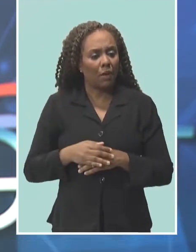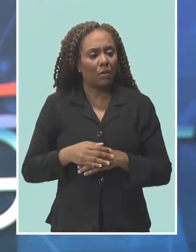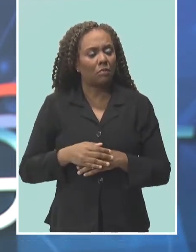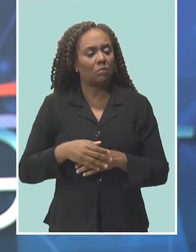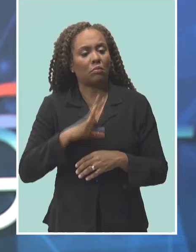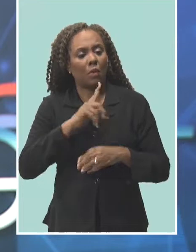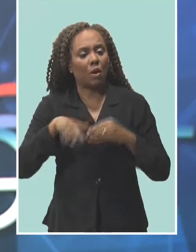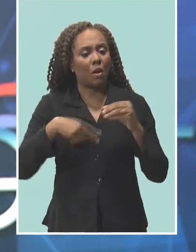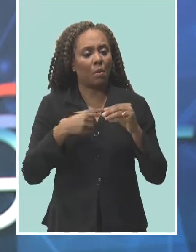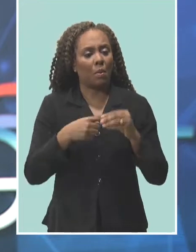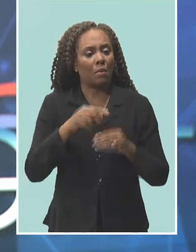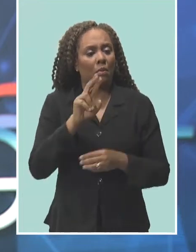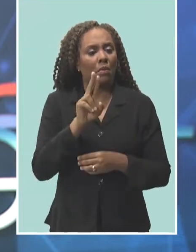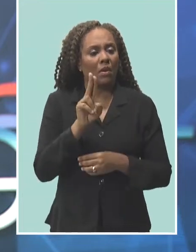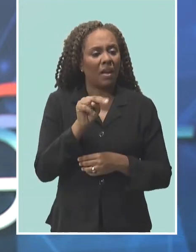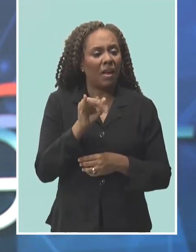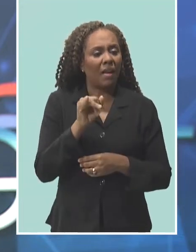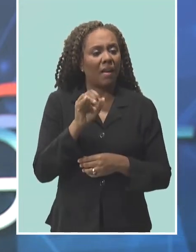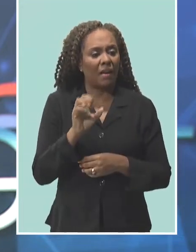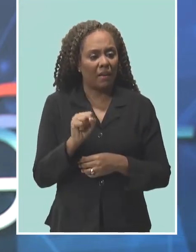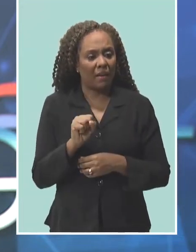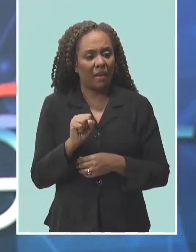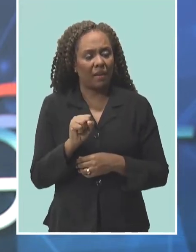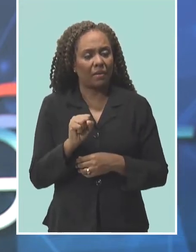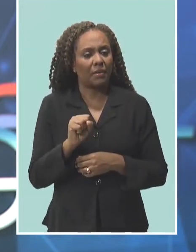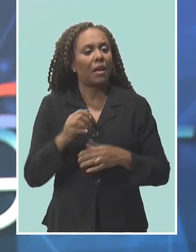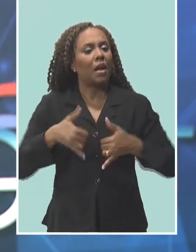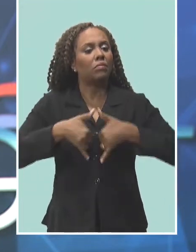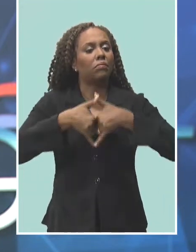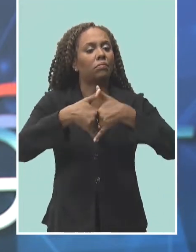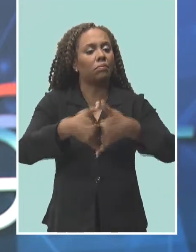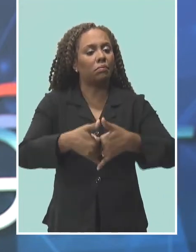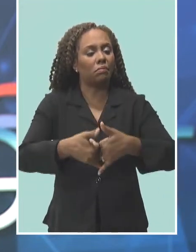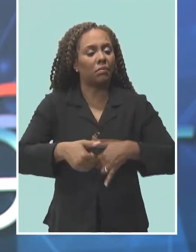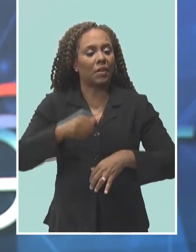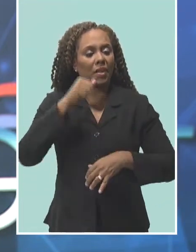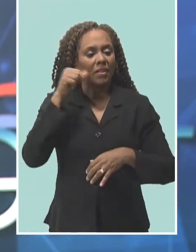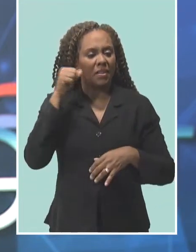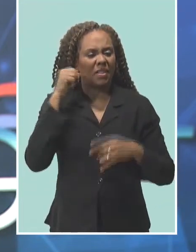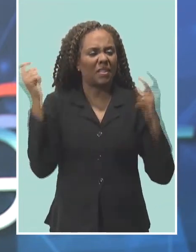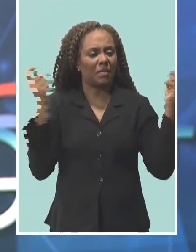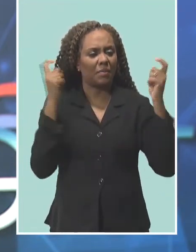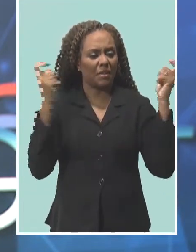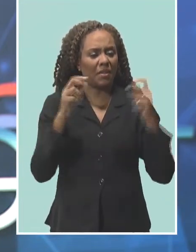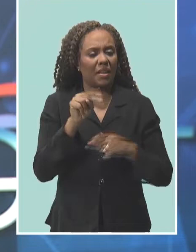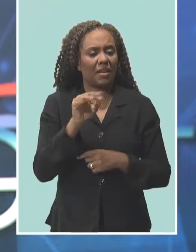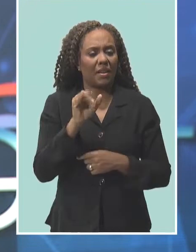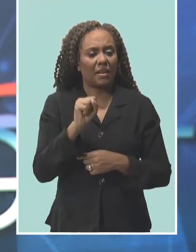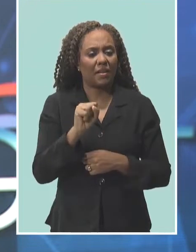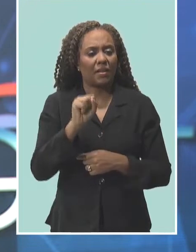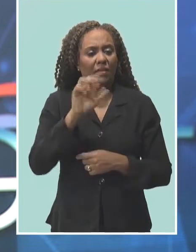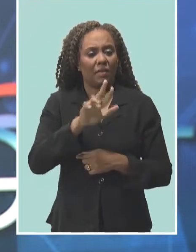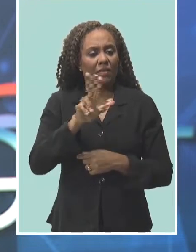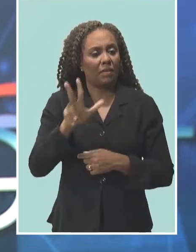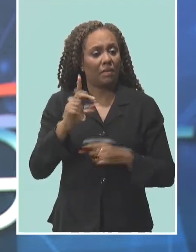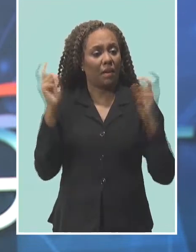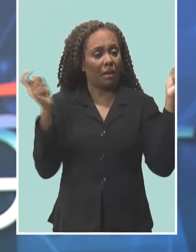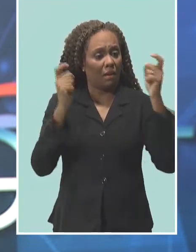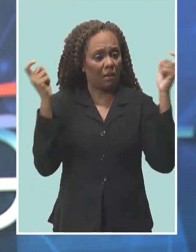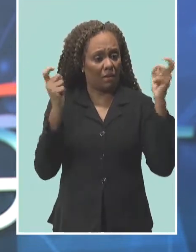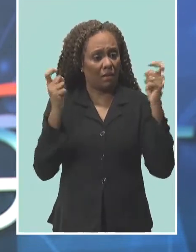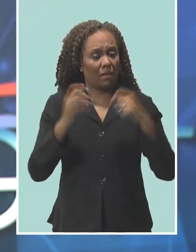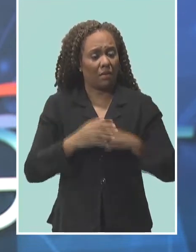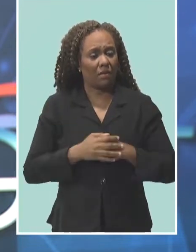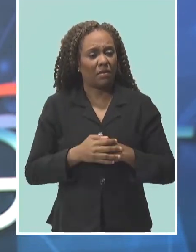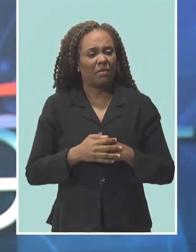she delivered the feature address for the NIS Virtual Gem Award ceremony last evening in celebration of the department's 53rd anniversary. Now,